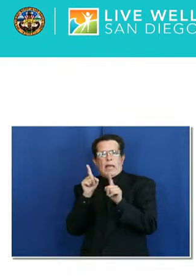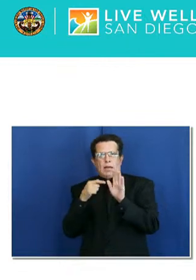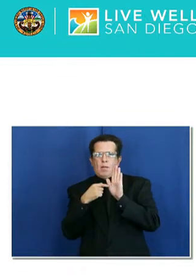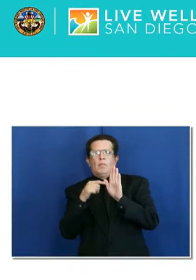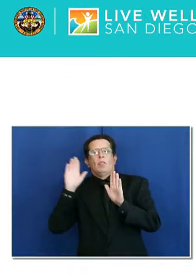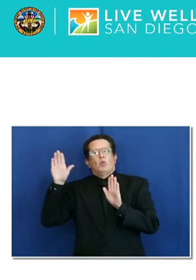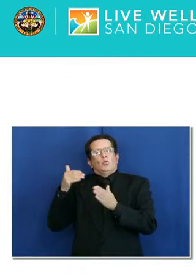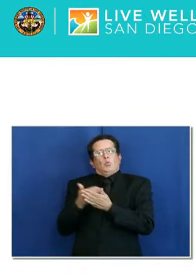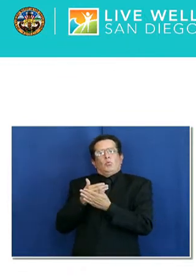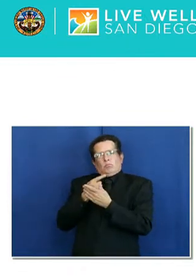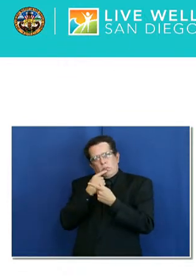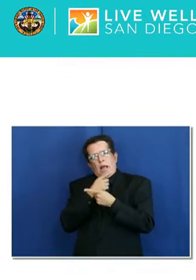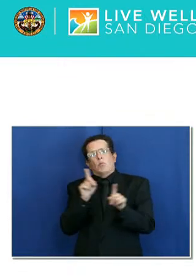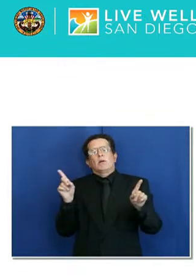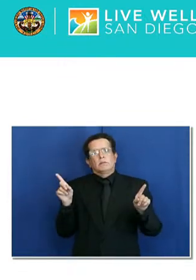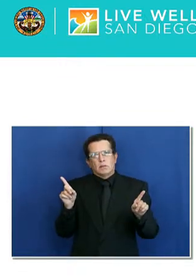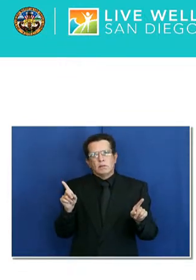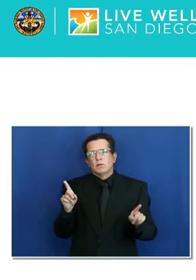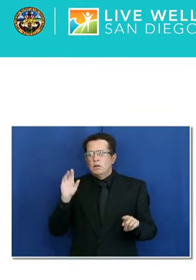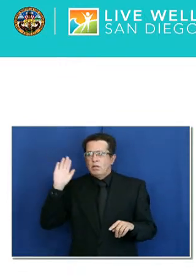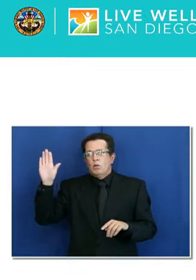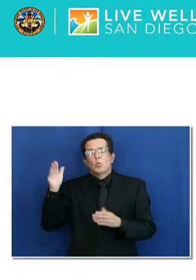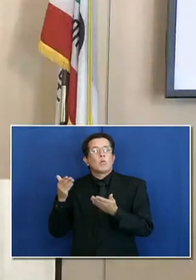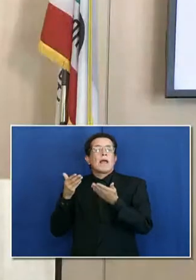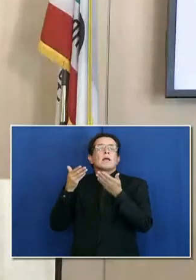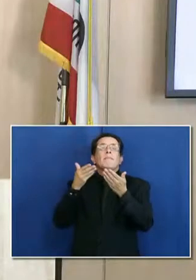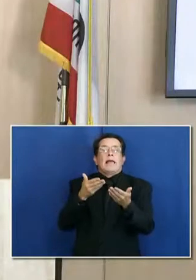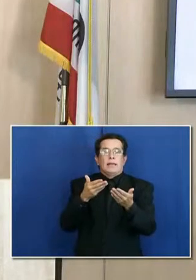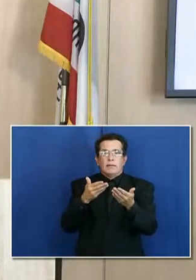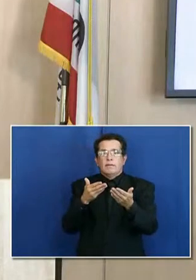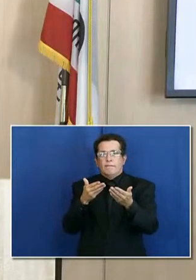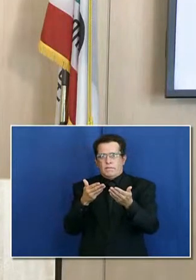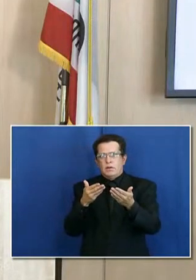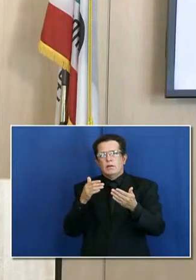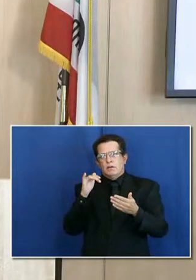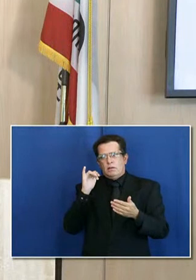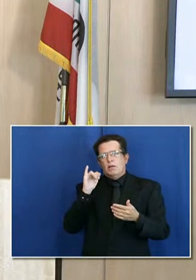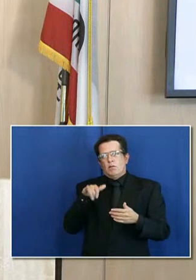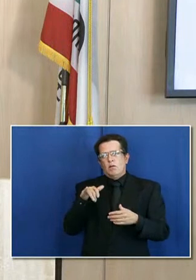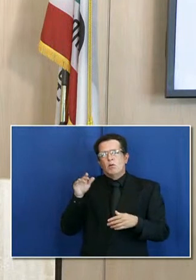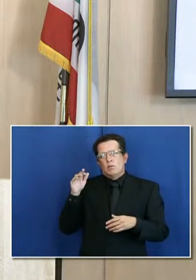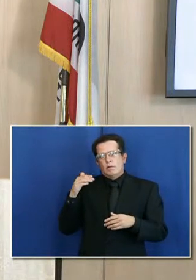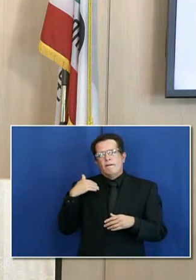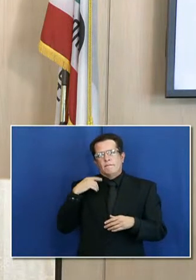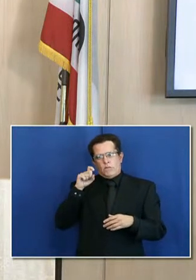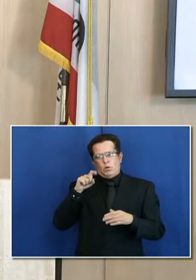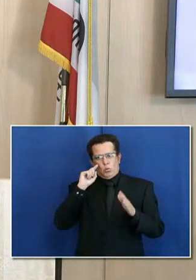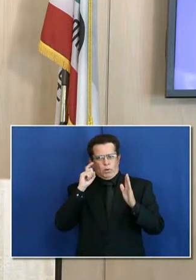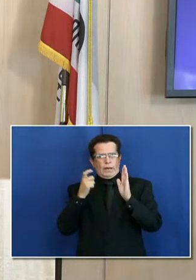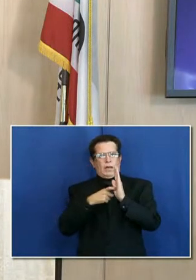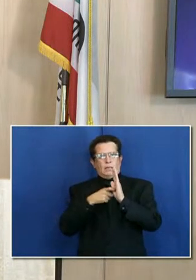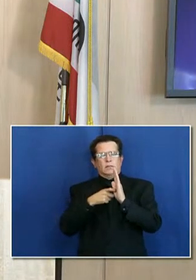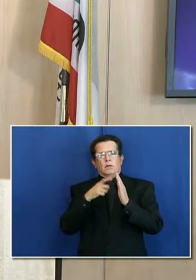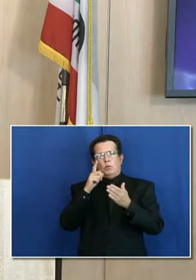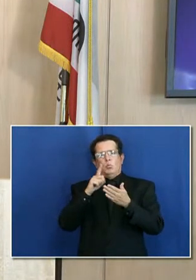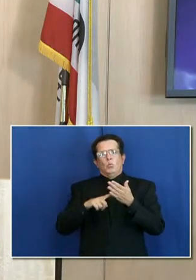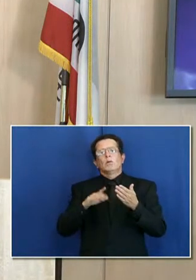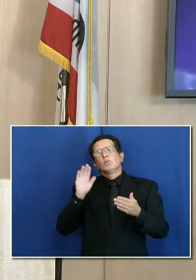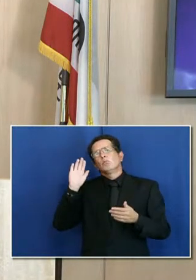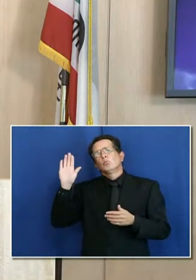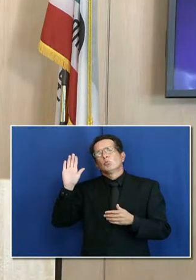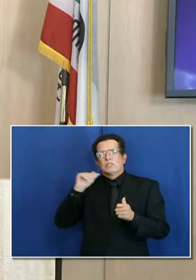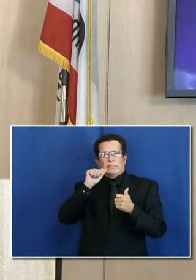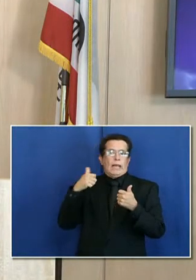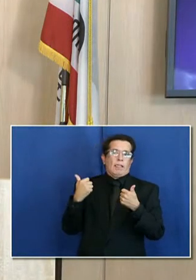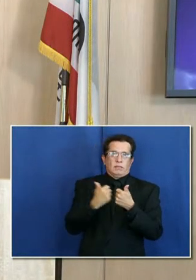their recommended priority categories or tiers are broad. Recognizing the challenges